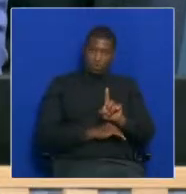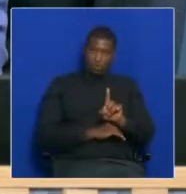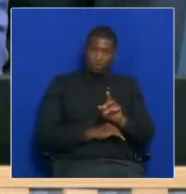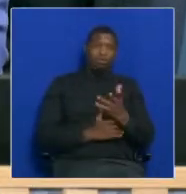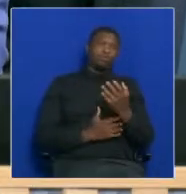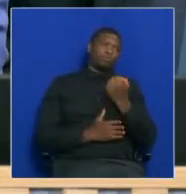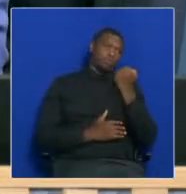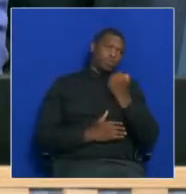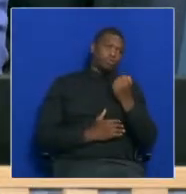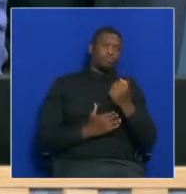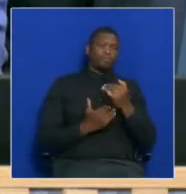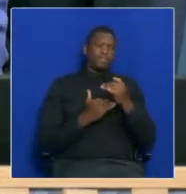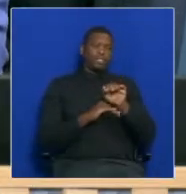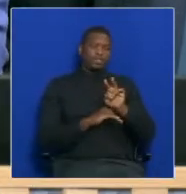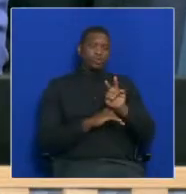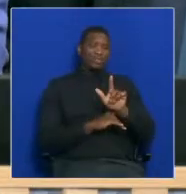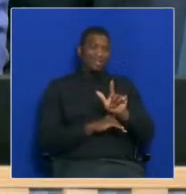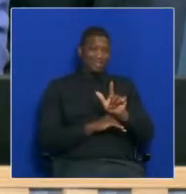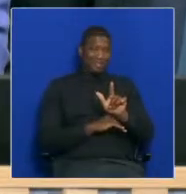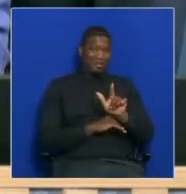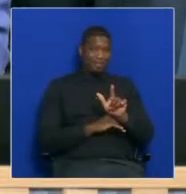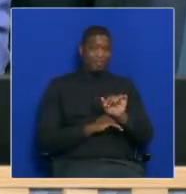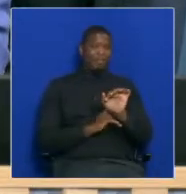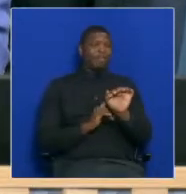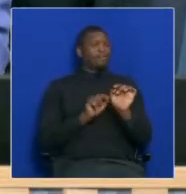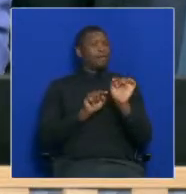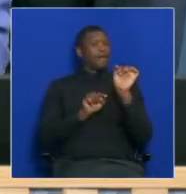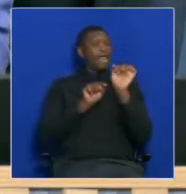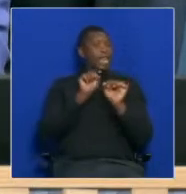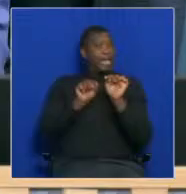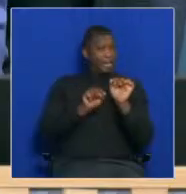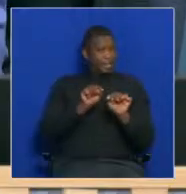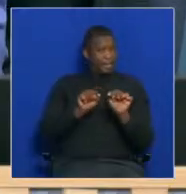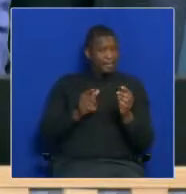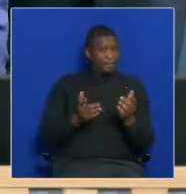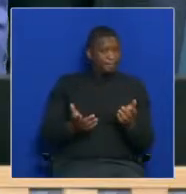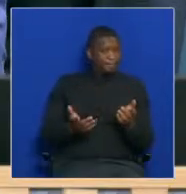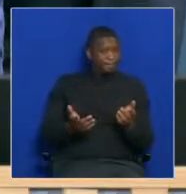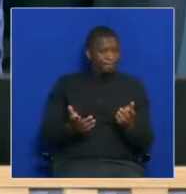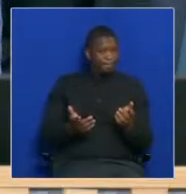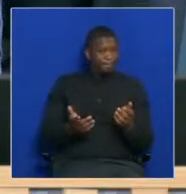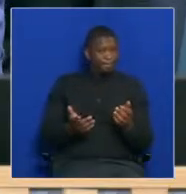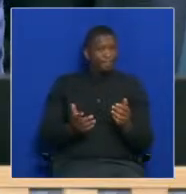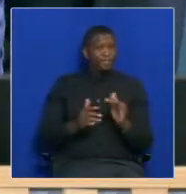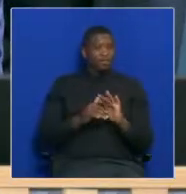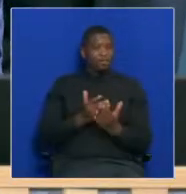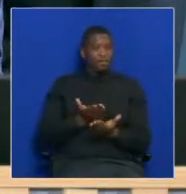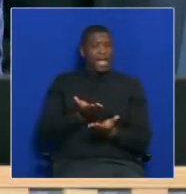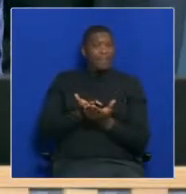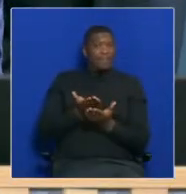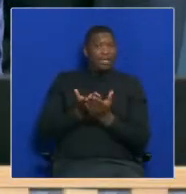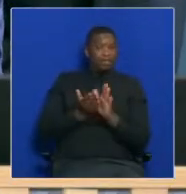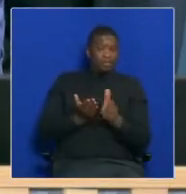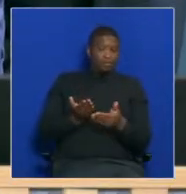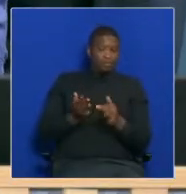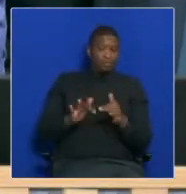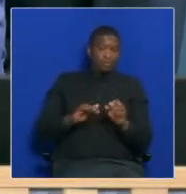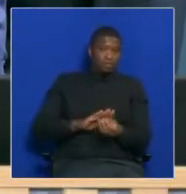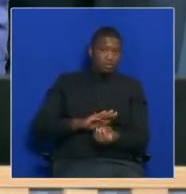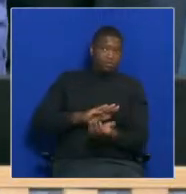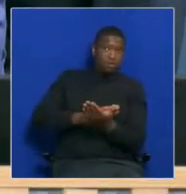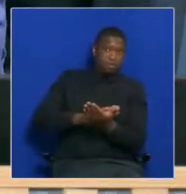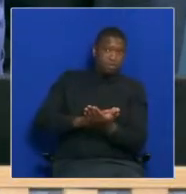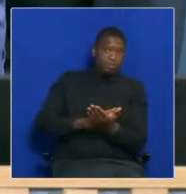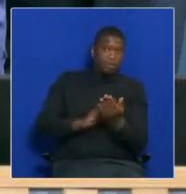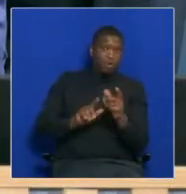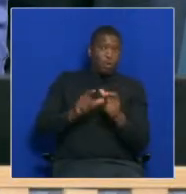27 affidavit. The allegation is that the affidavit that has been provided to the commission and